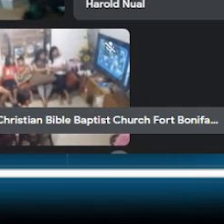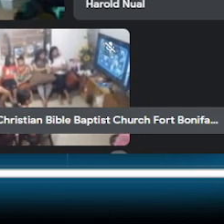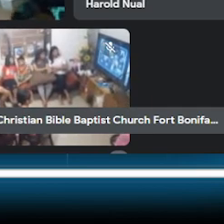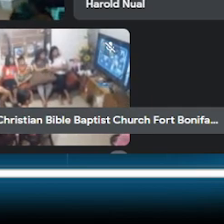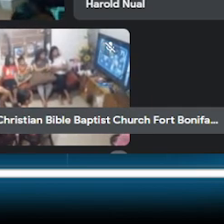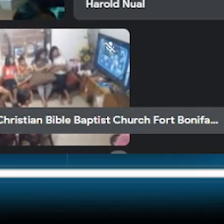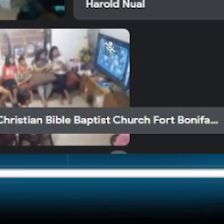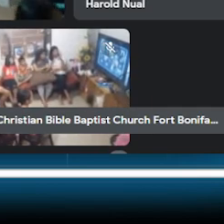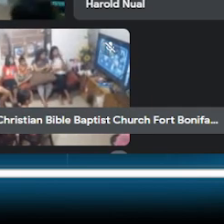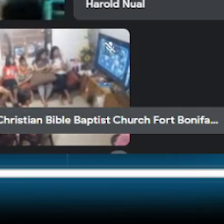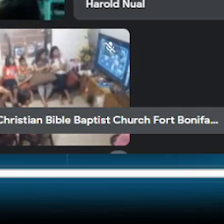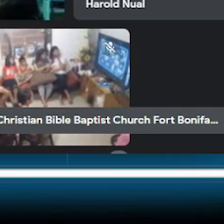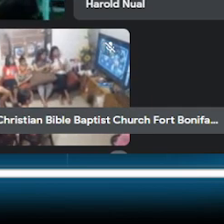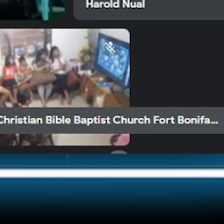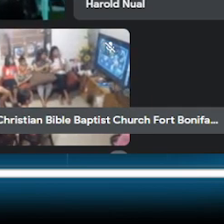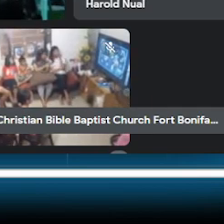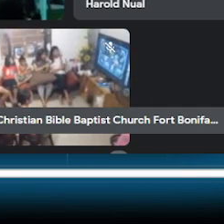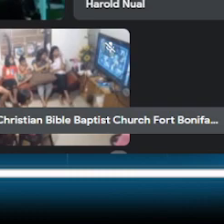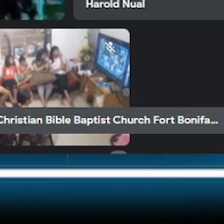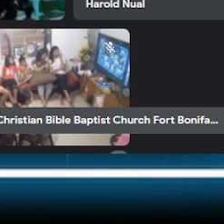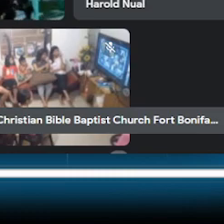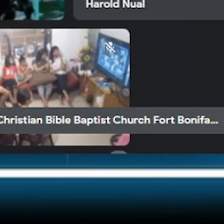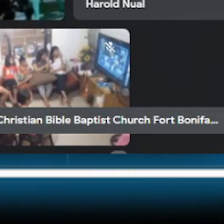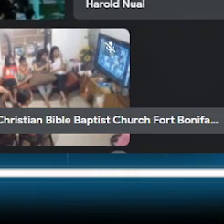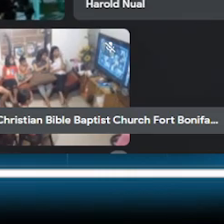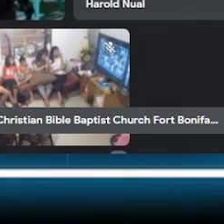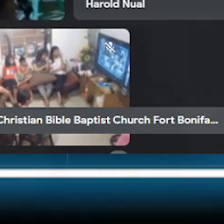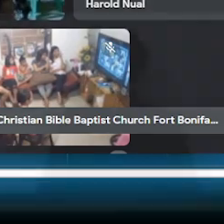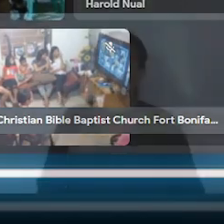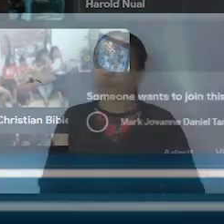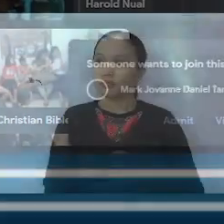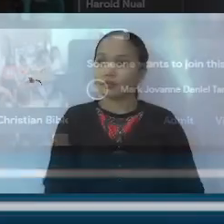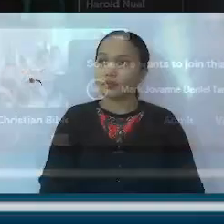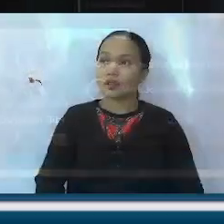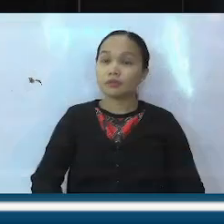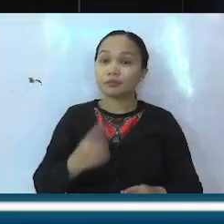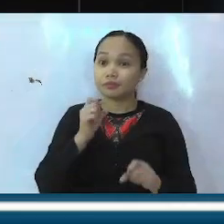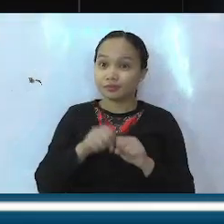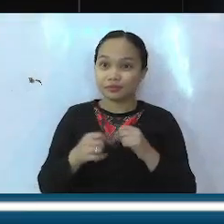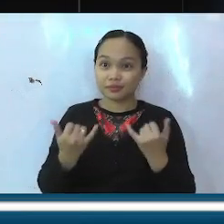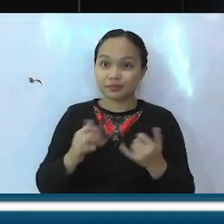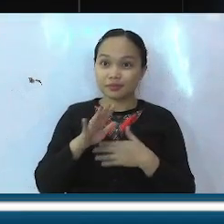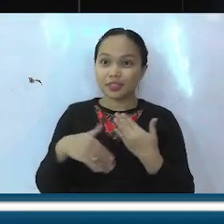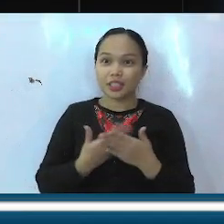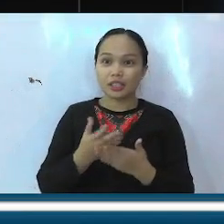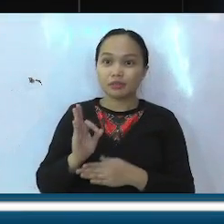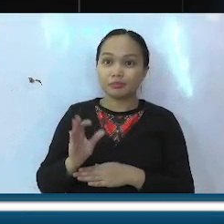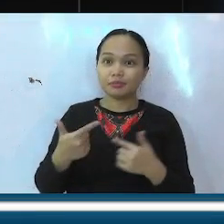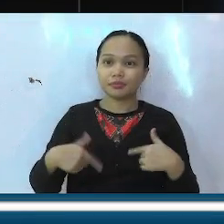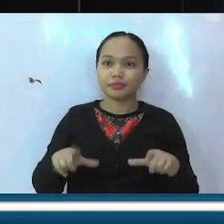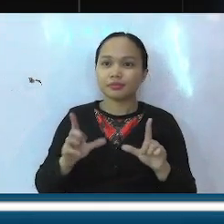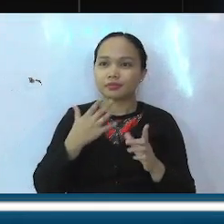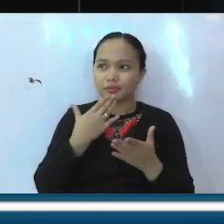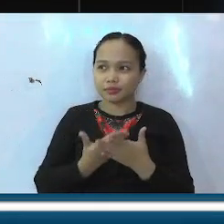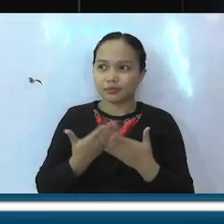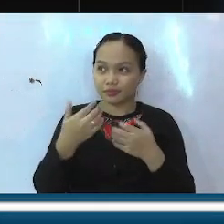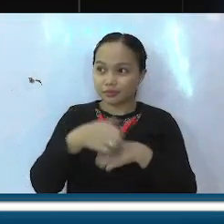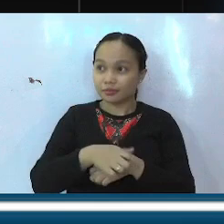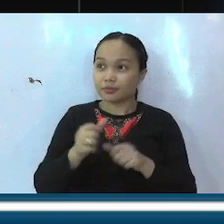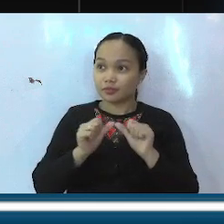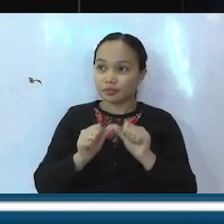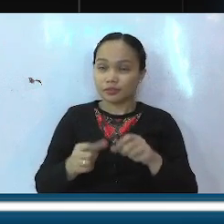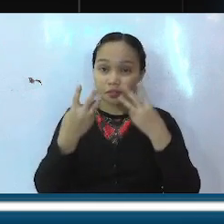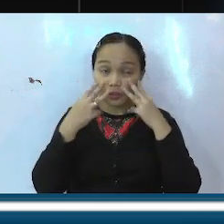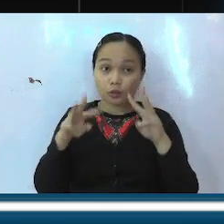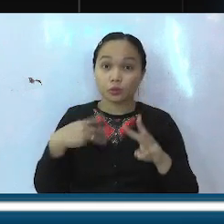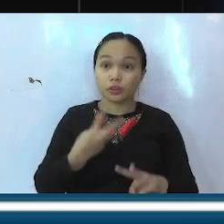nasa stations. Alright, walang mag-off ng camera. Alright, so of course, sa mga nasa Facebook Live natin, keep tuning in as well. Yep. As of this time, we